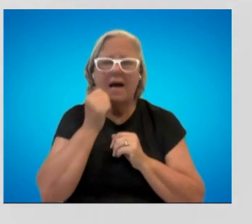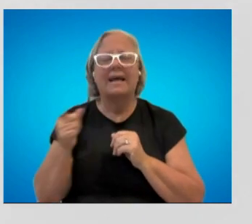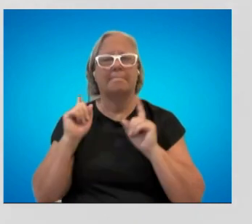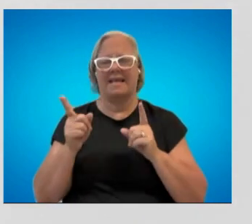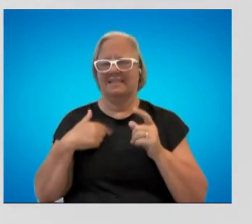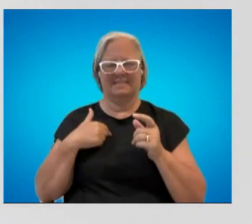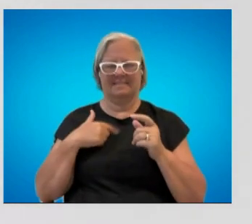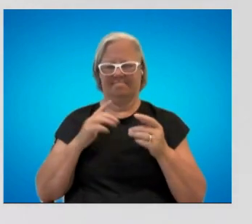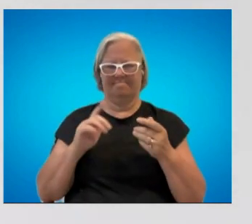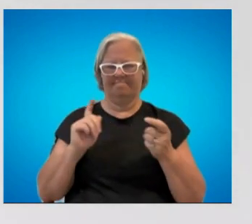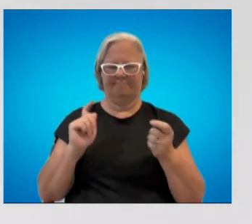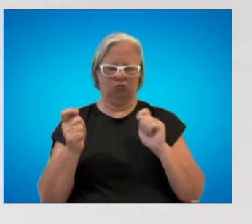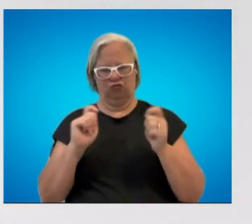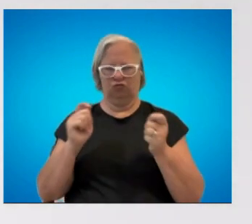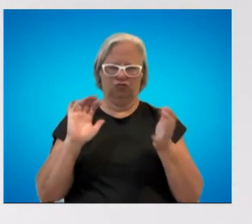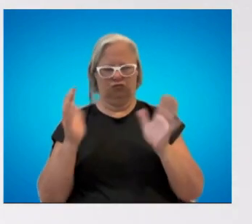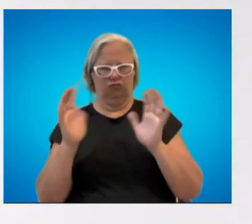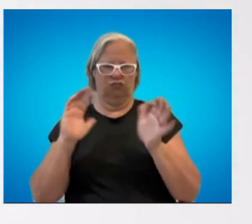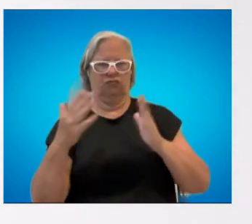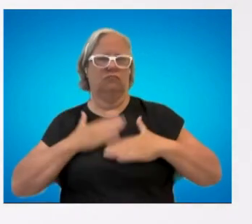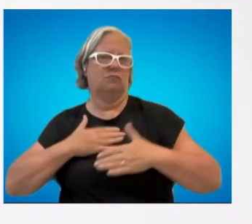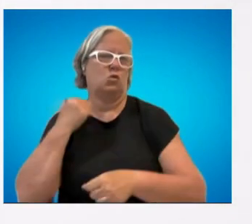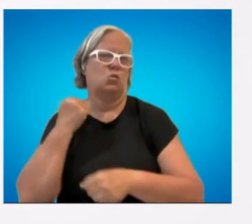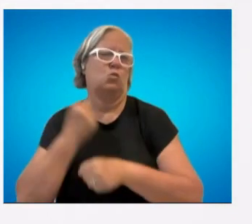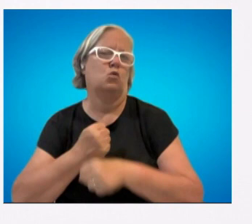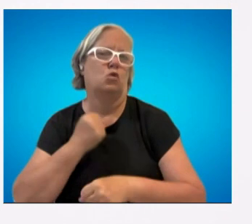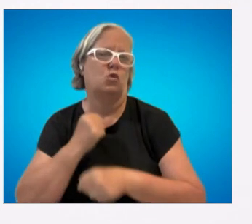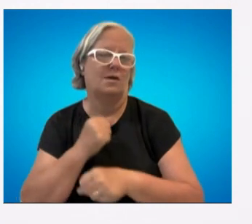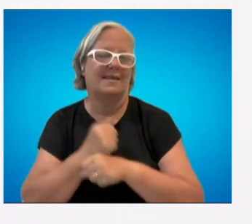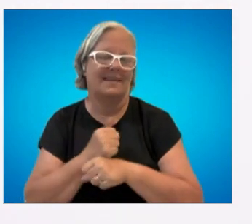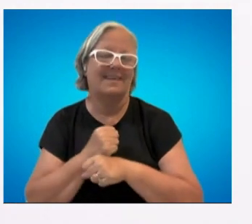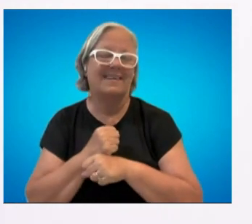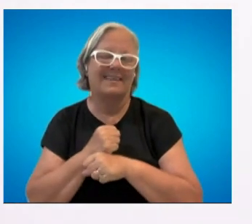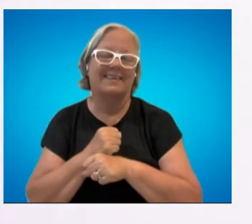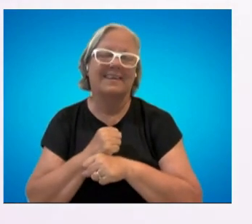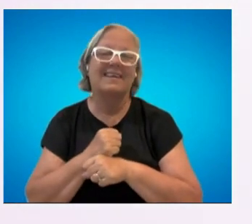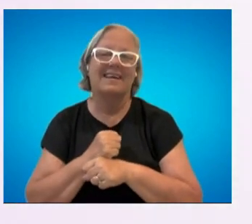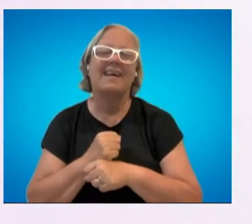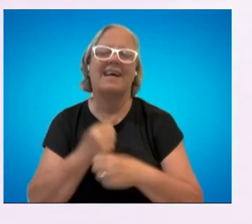this has a negative, detrimental effect to their job prospects.